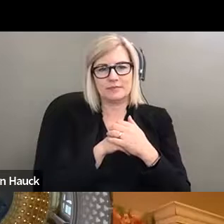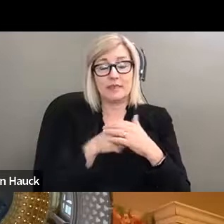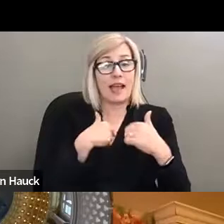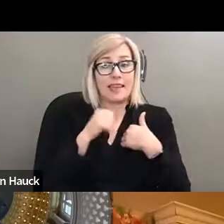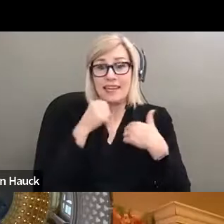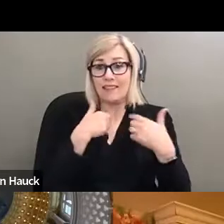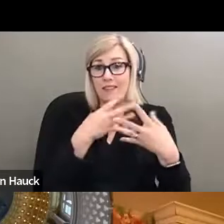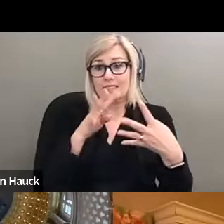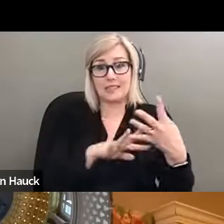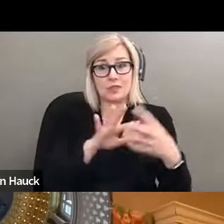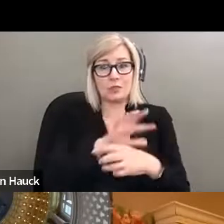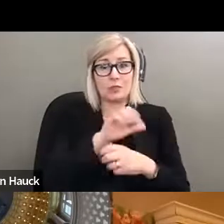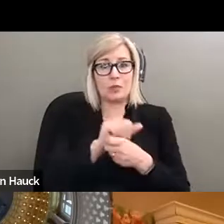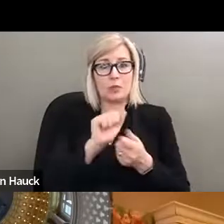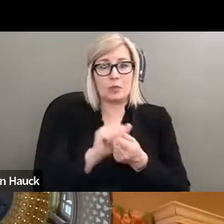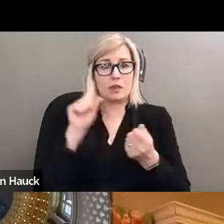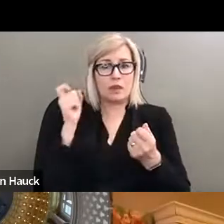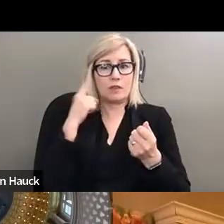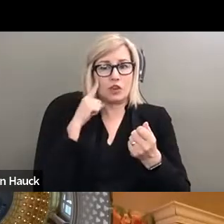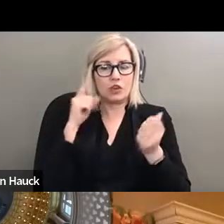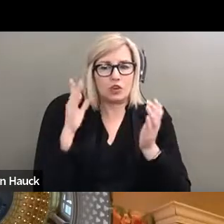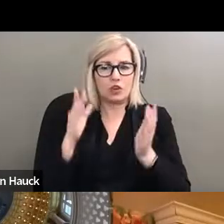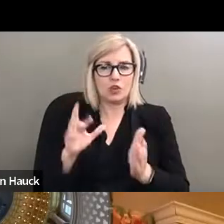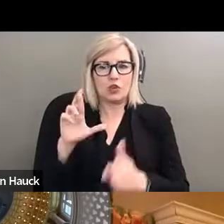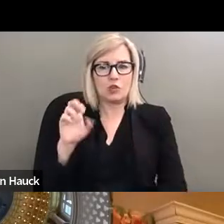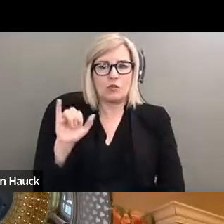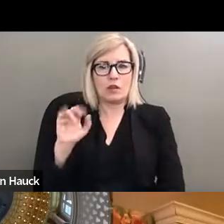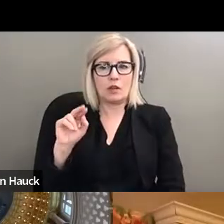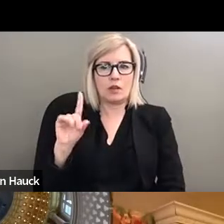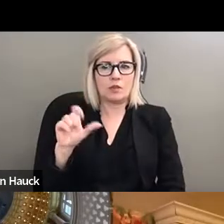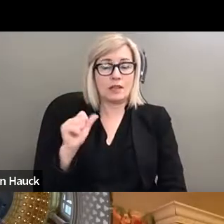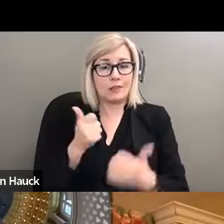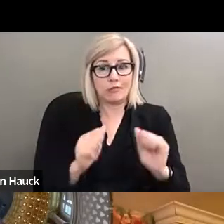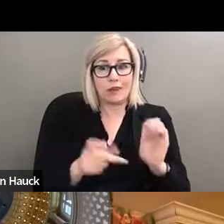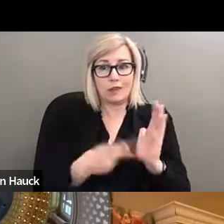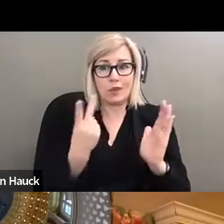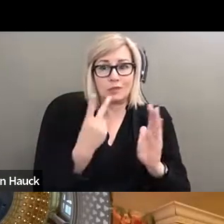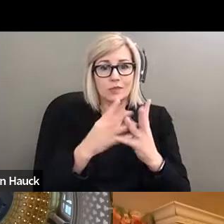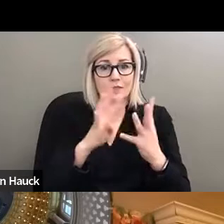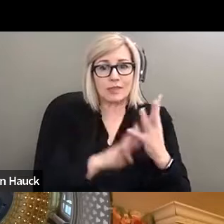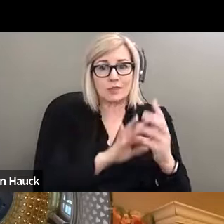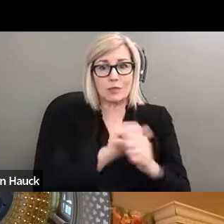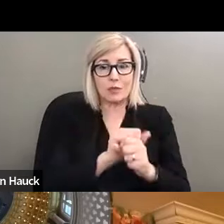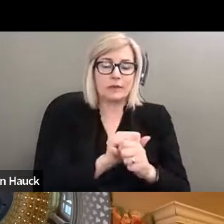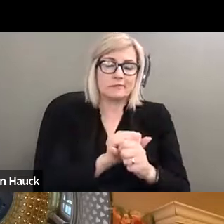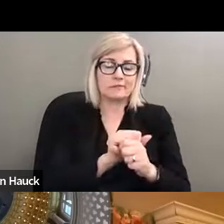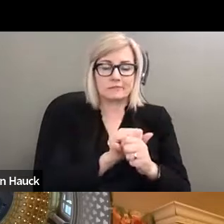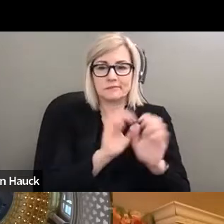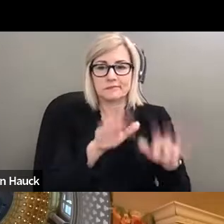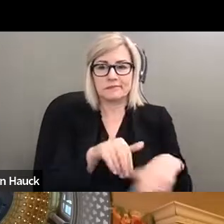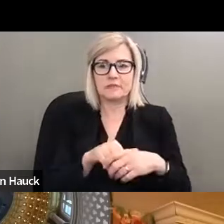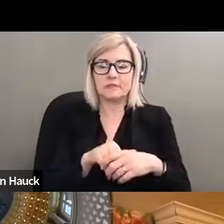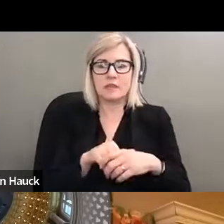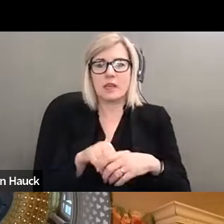a scheduled appointment with Governor Reynolds. I tried twice to schedule an appointment with her. And after I got done meeting